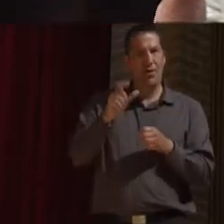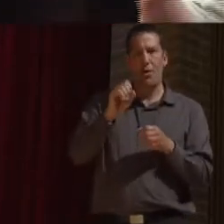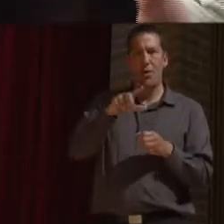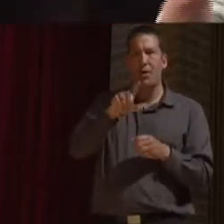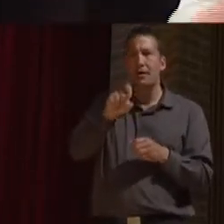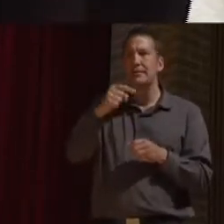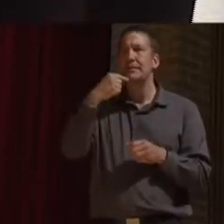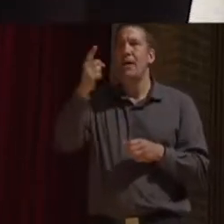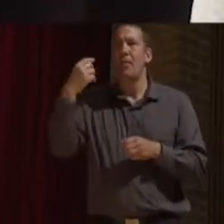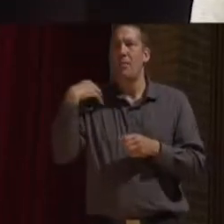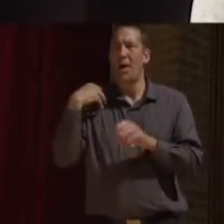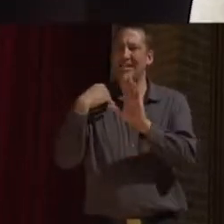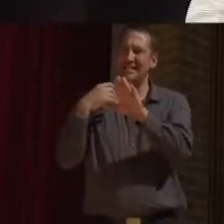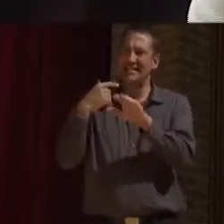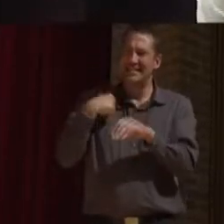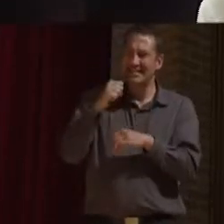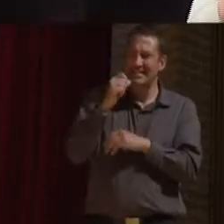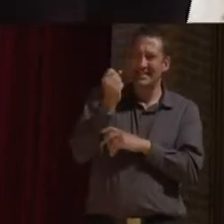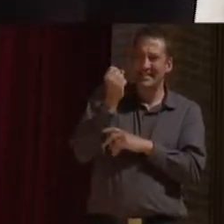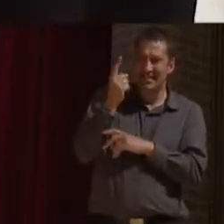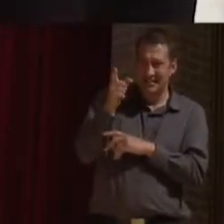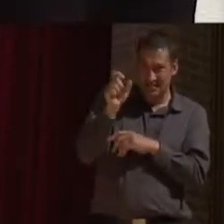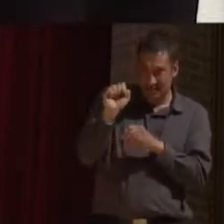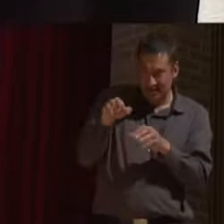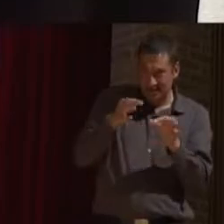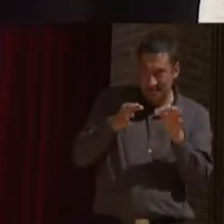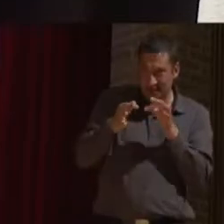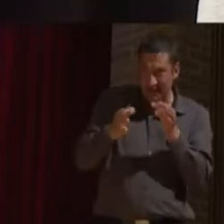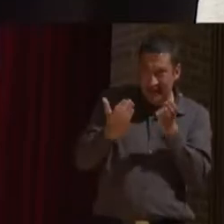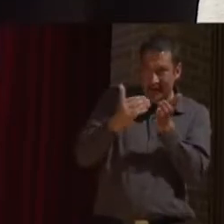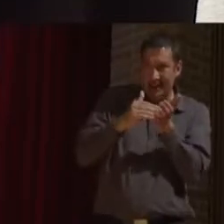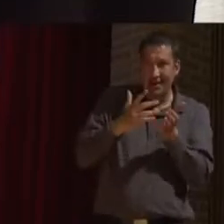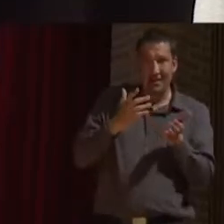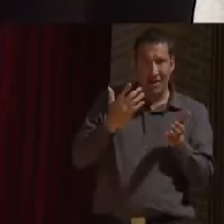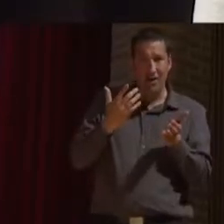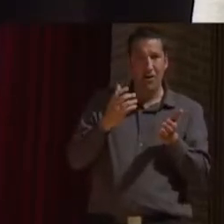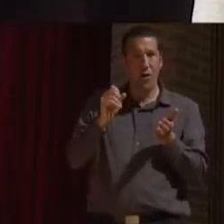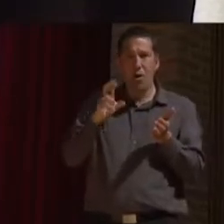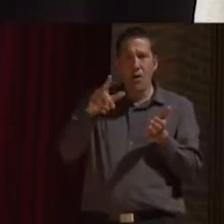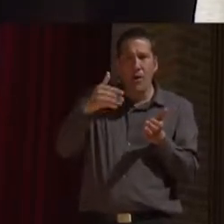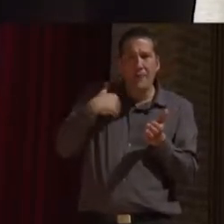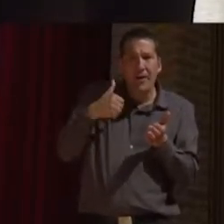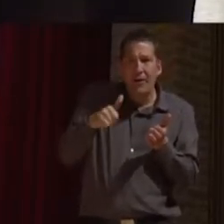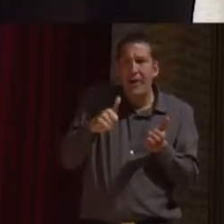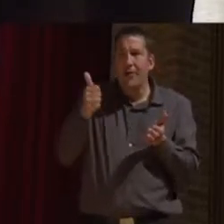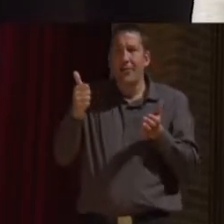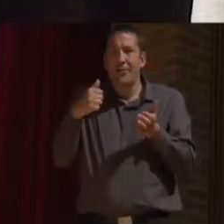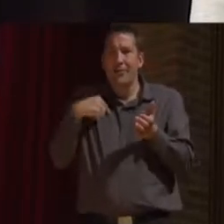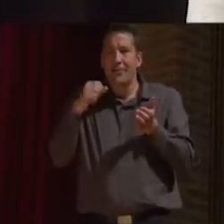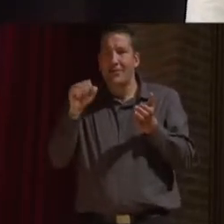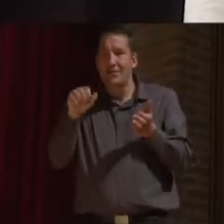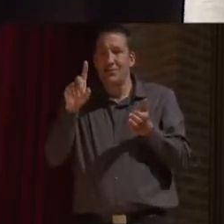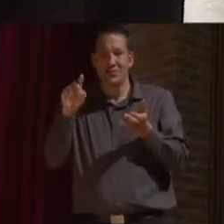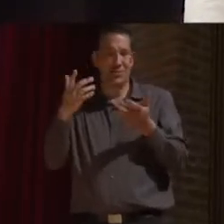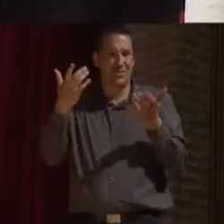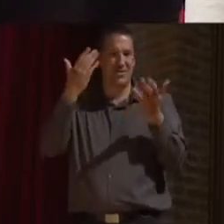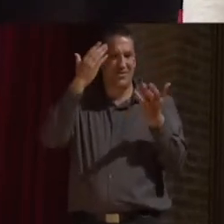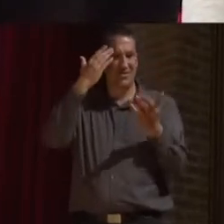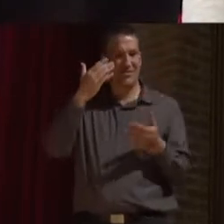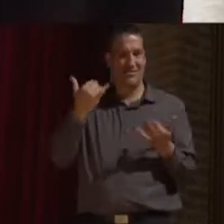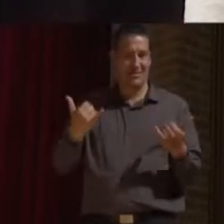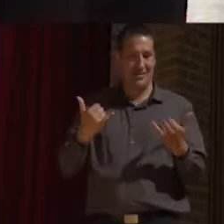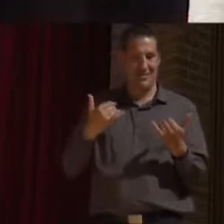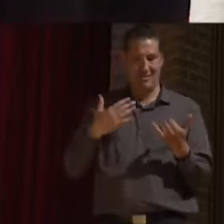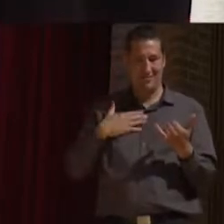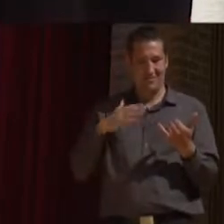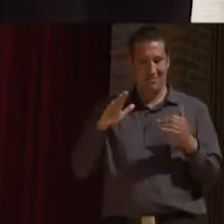or that kind of thing. So that just clicking with me as a parent is some work I can do right now when my child's in 8th grade. I think